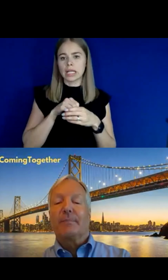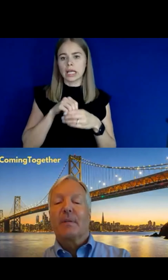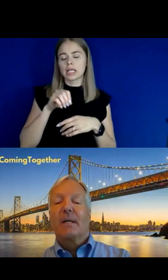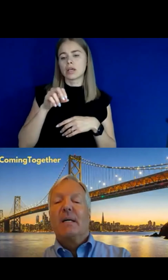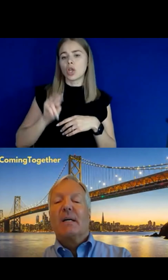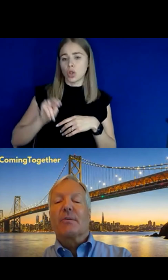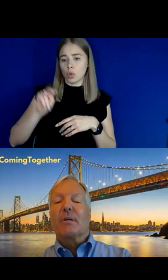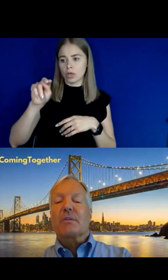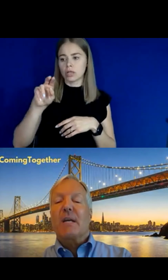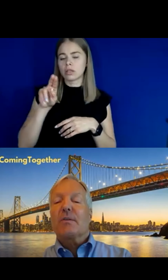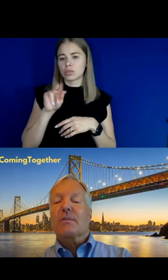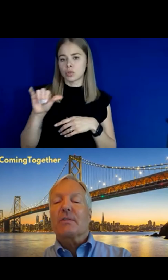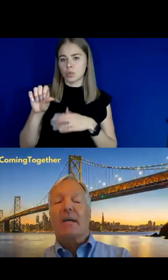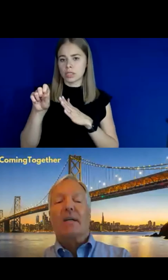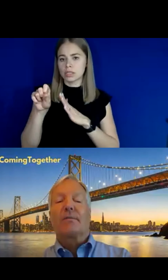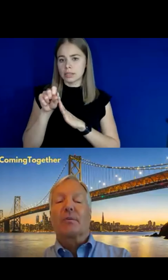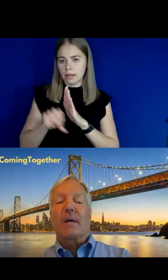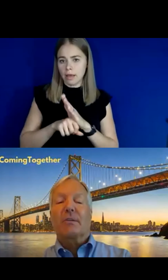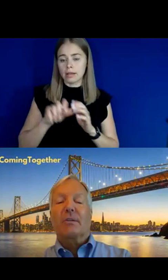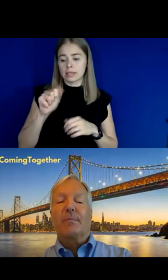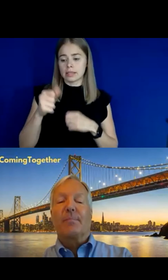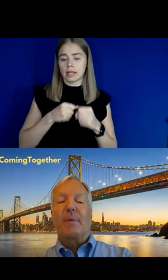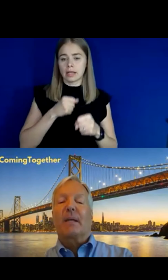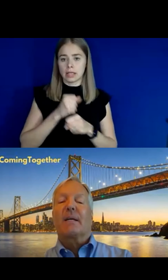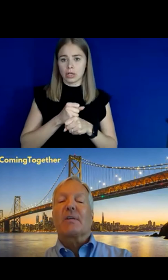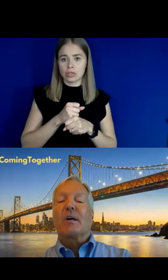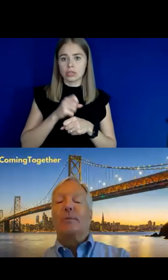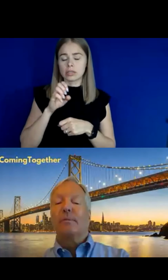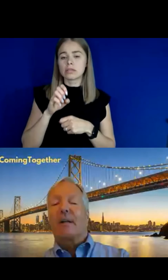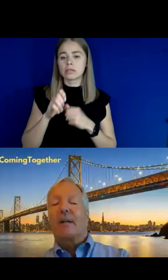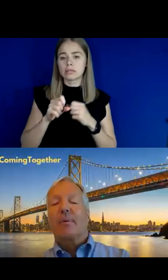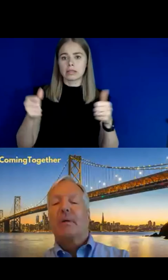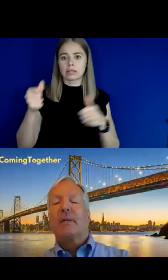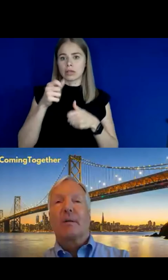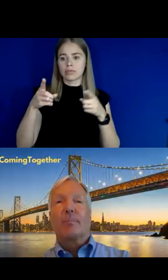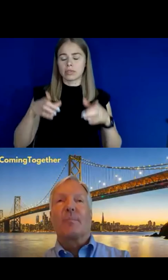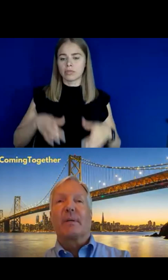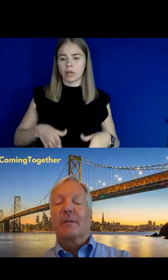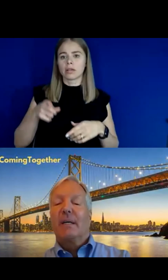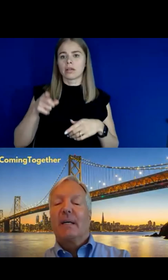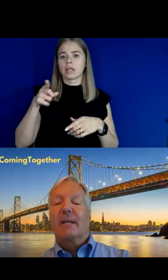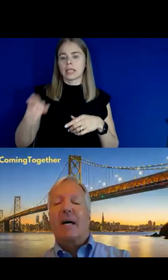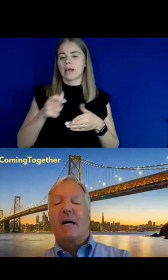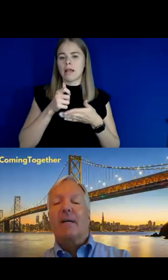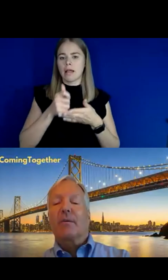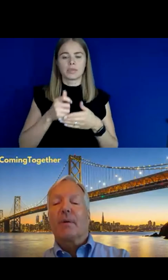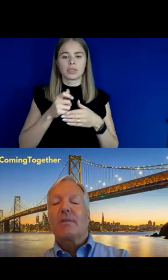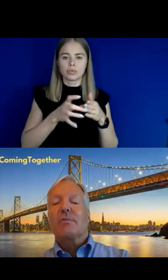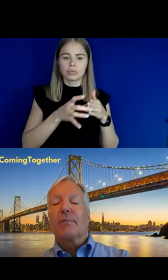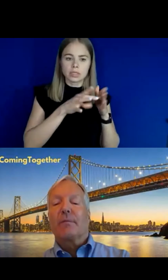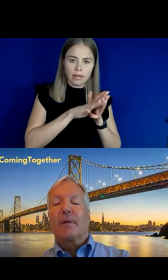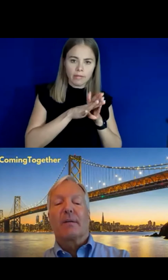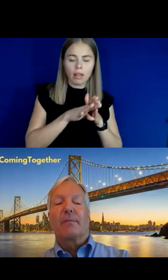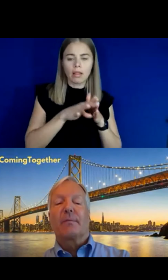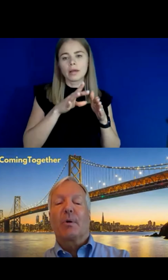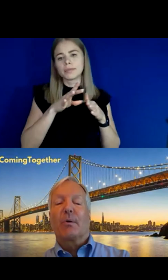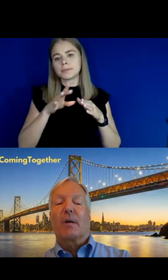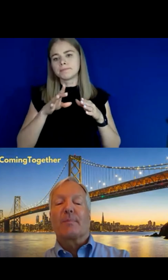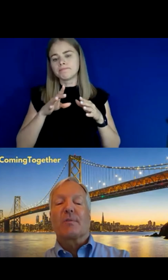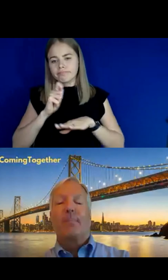State. During her tenure as Executive Director, Becky has helped develop, implement, and guide a range of